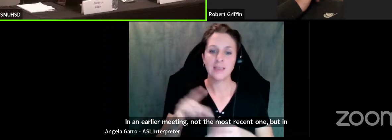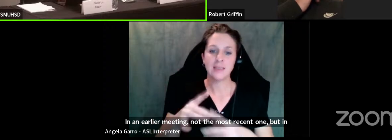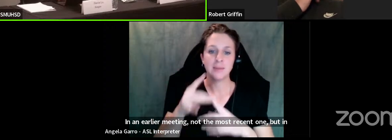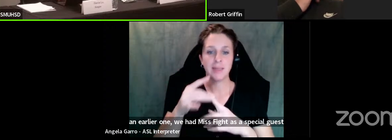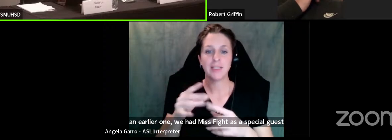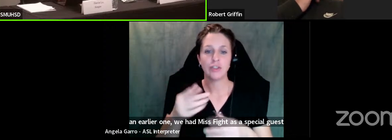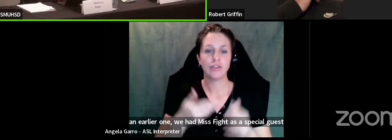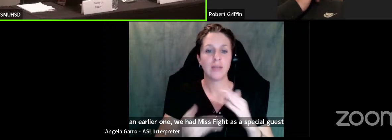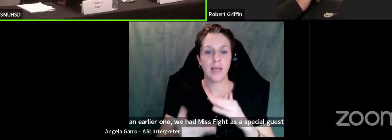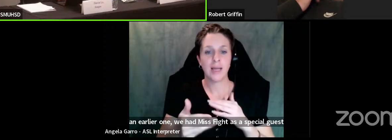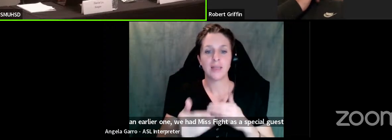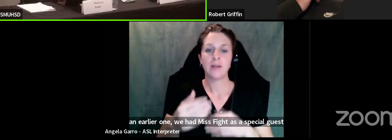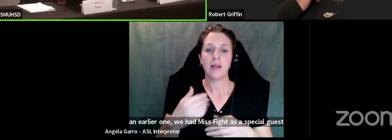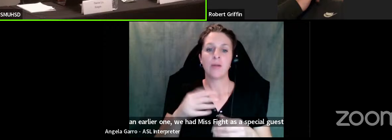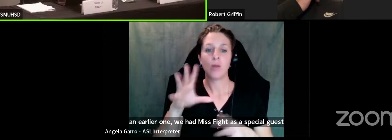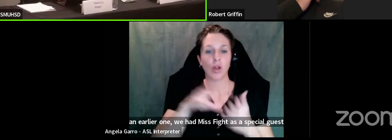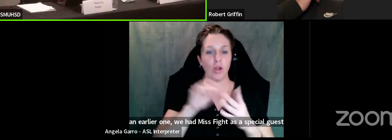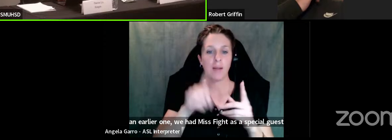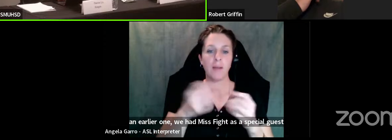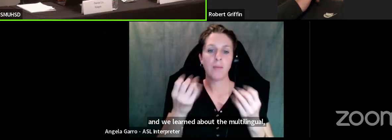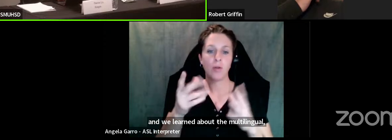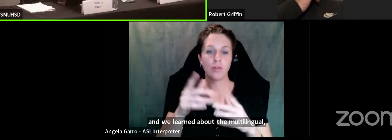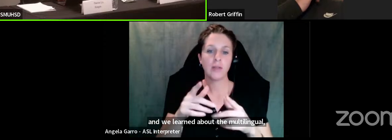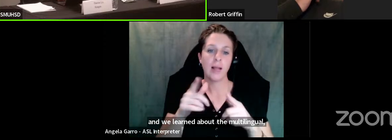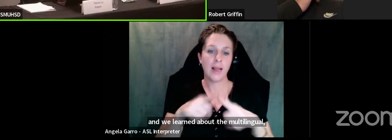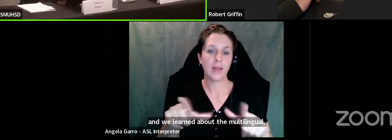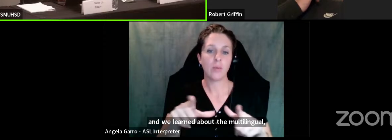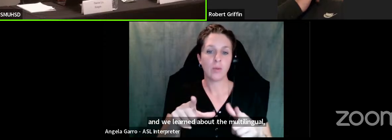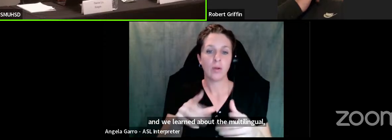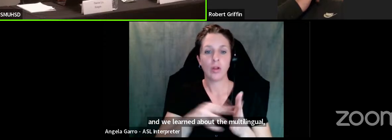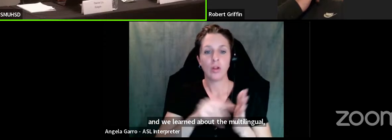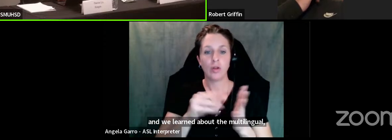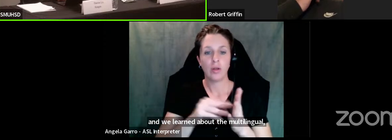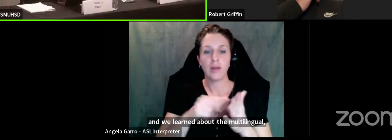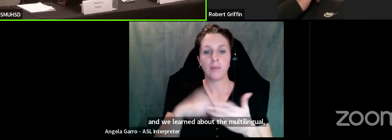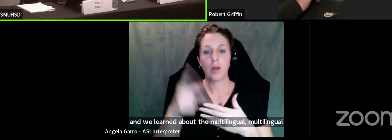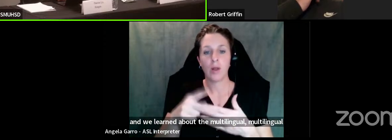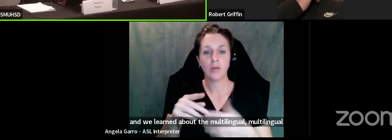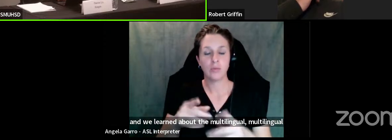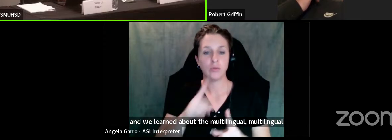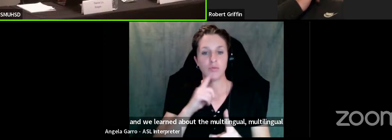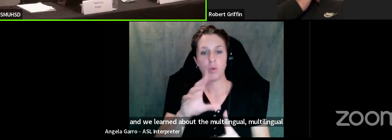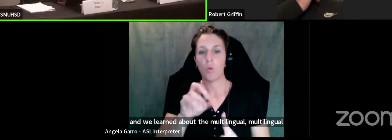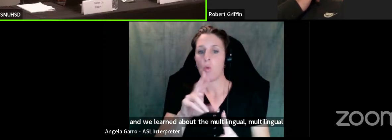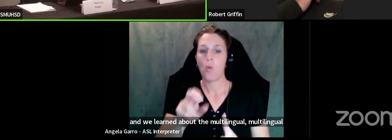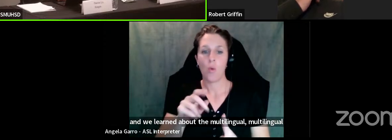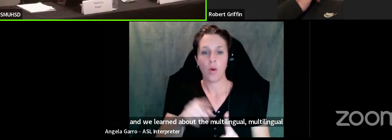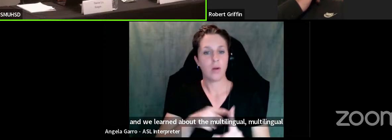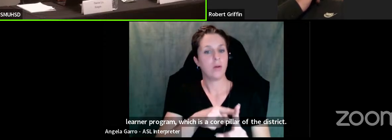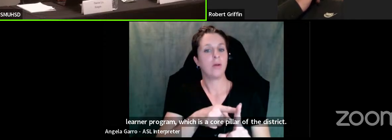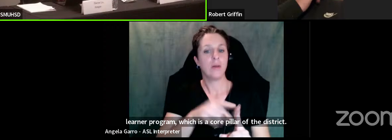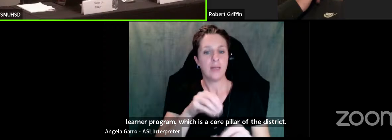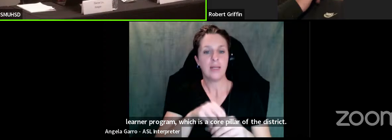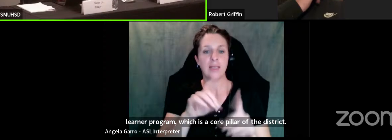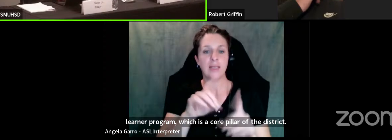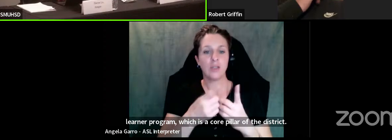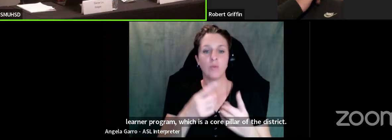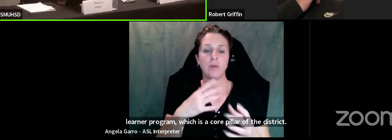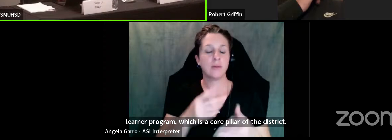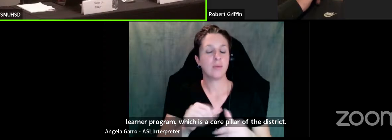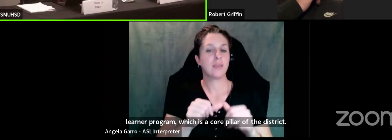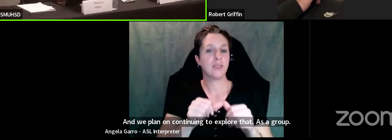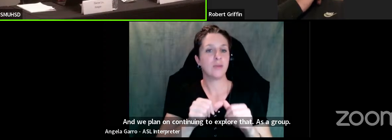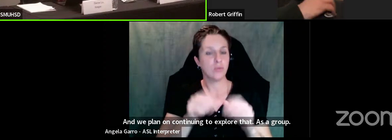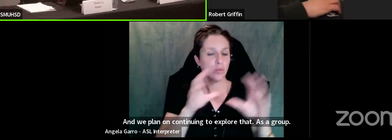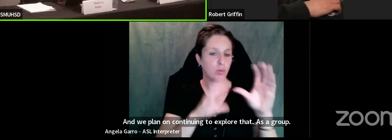multilingual learner program, which is a core pillar of the district, and we plan on continuing to explore that as a group. Next month,